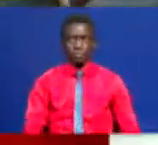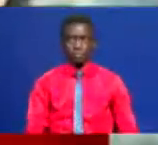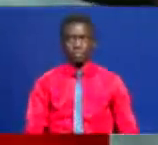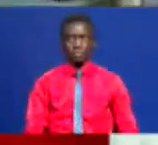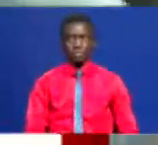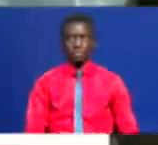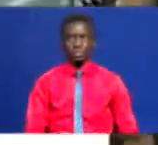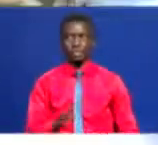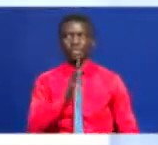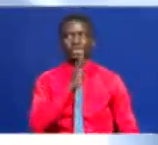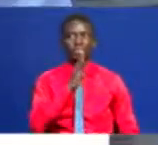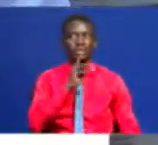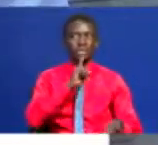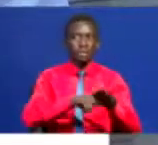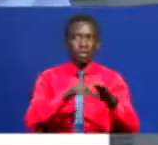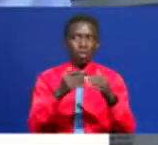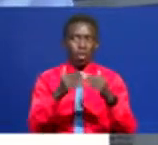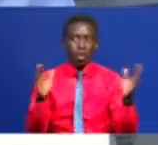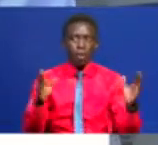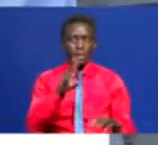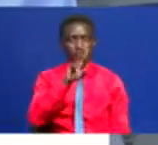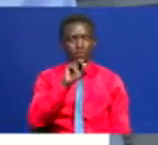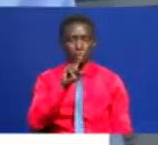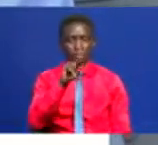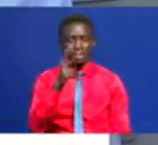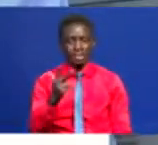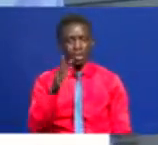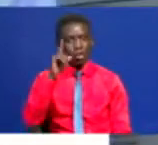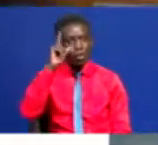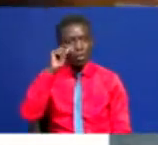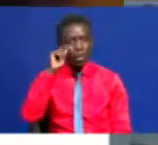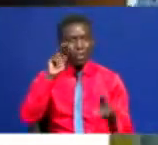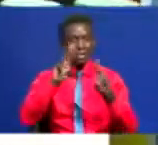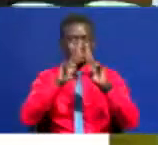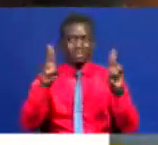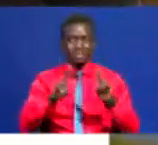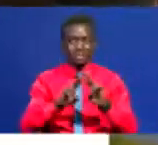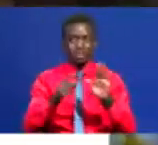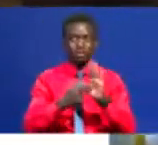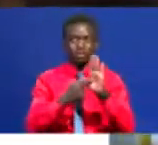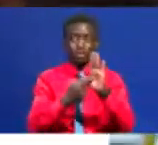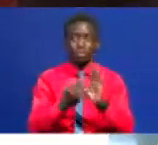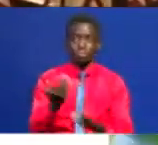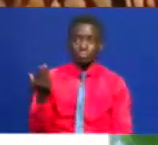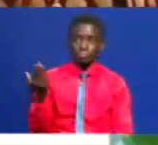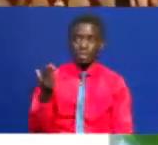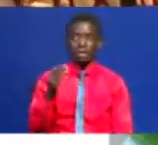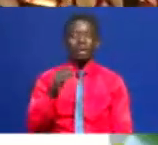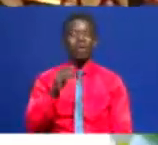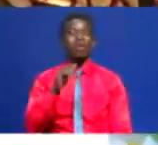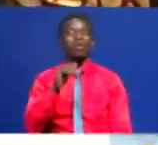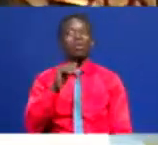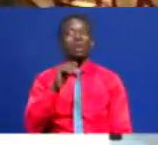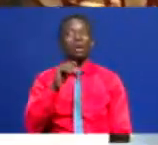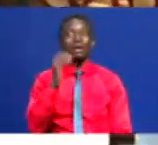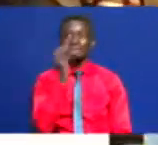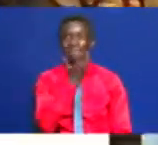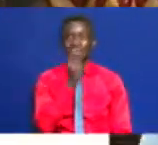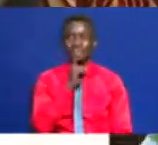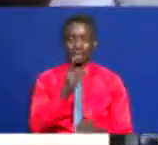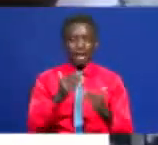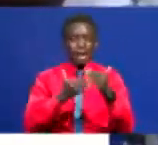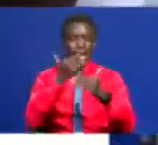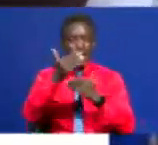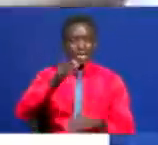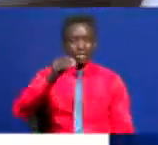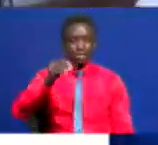Speaking when he opened the 2023 Mombasa International Show, Deputy President Rigathi Gachagua says the next phase of fertilizer